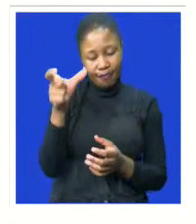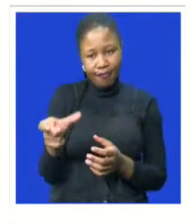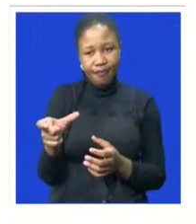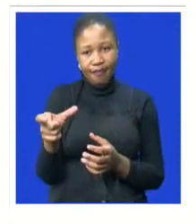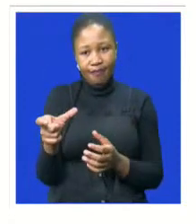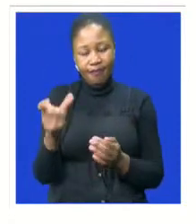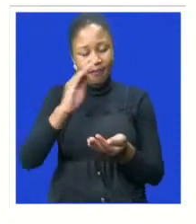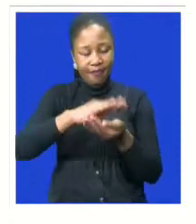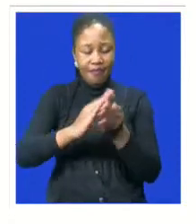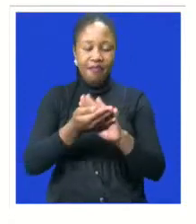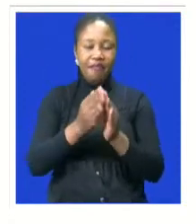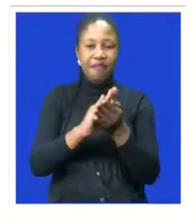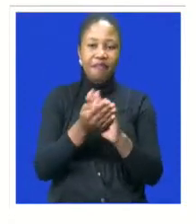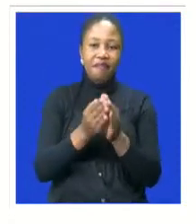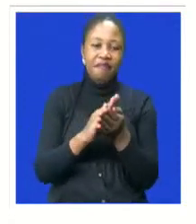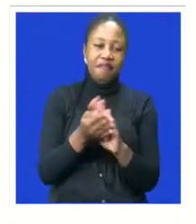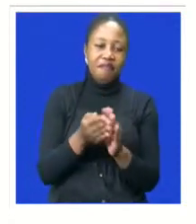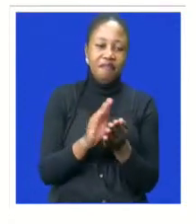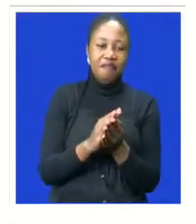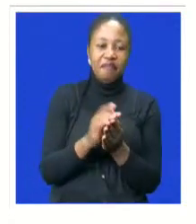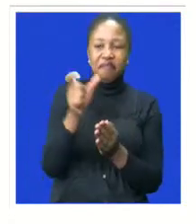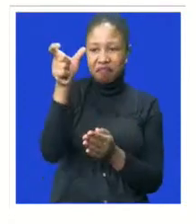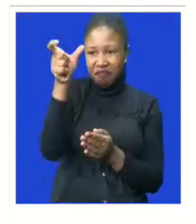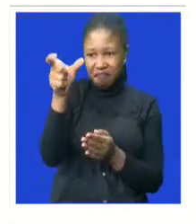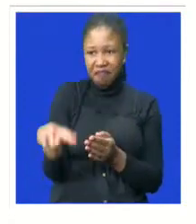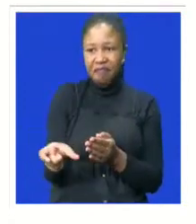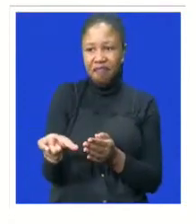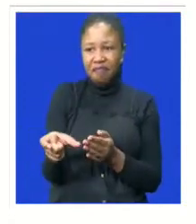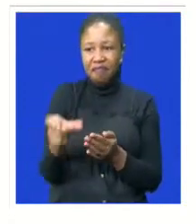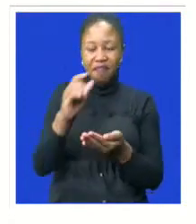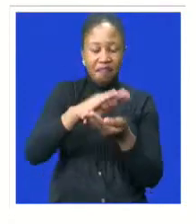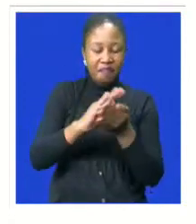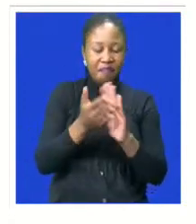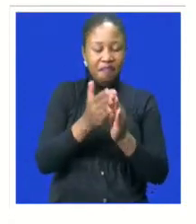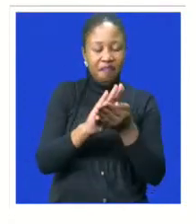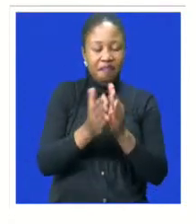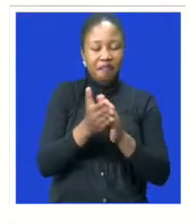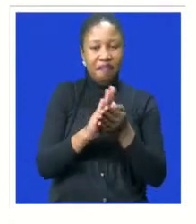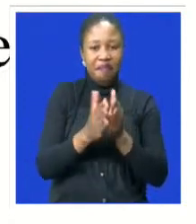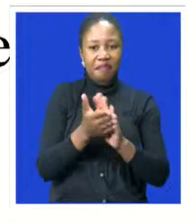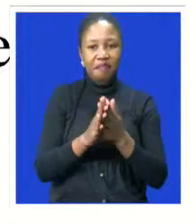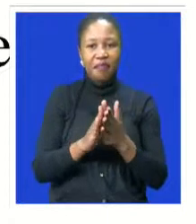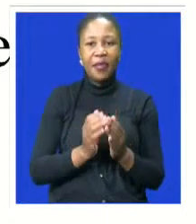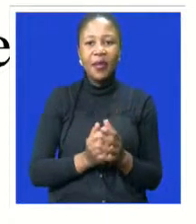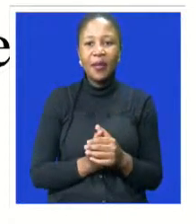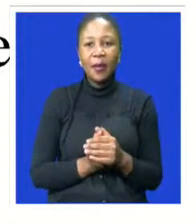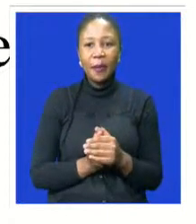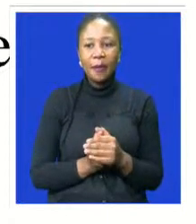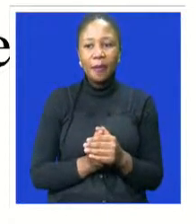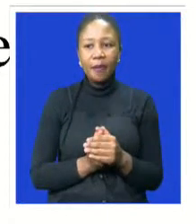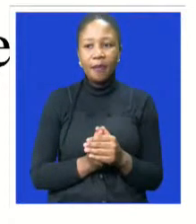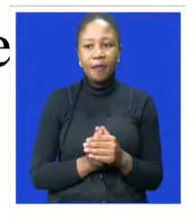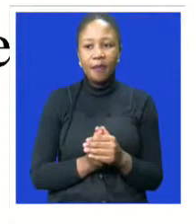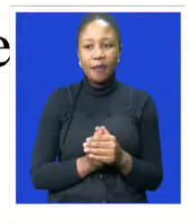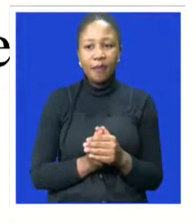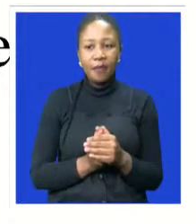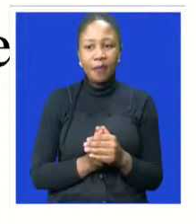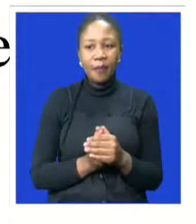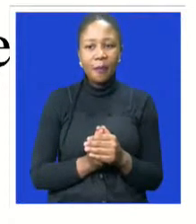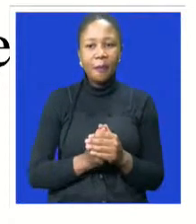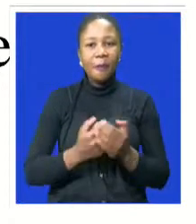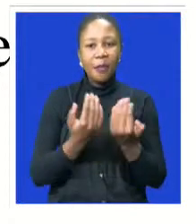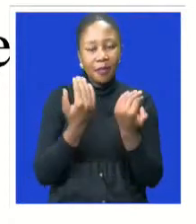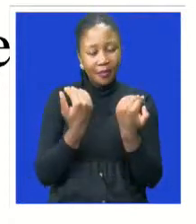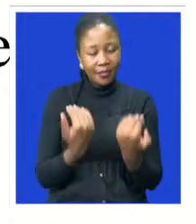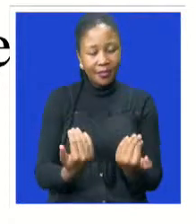Man-made. Can we read the word? Man-made. Good. Dear learner, we need to